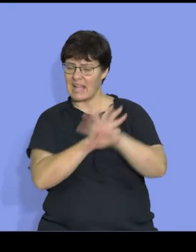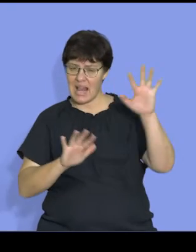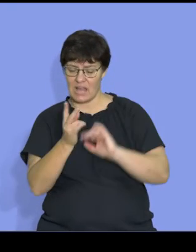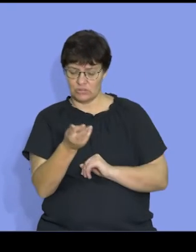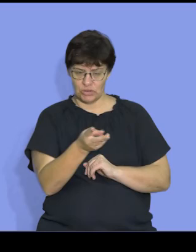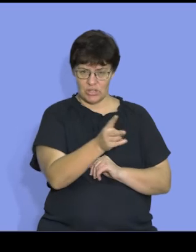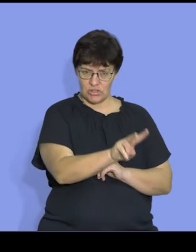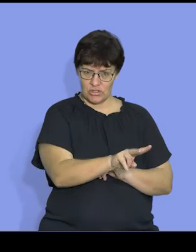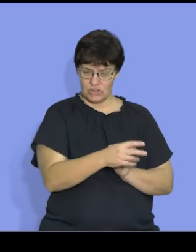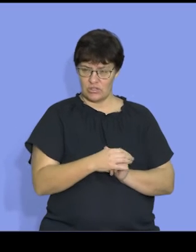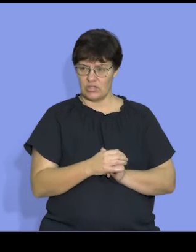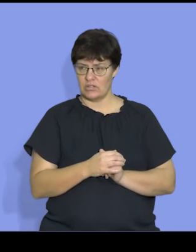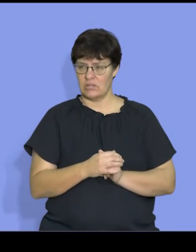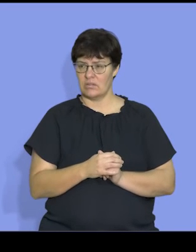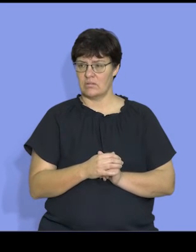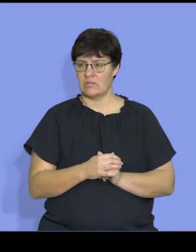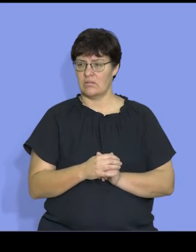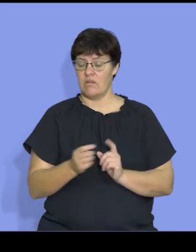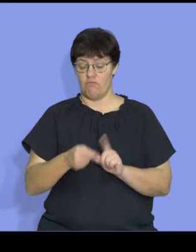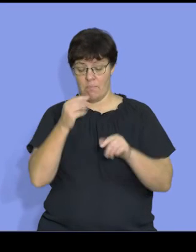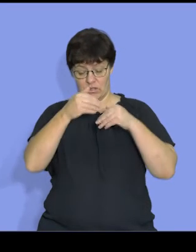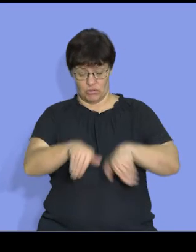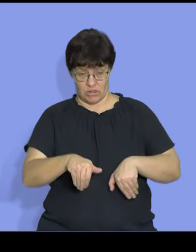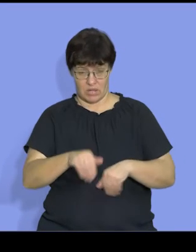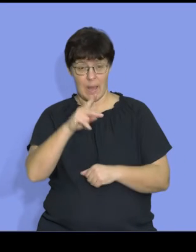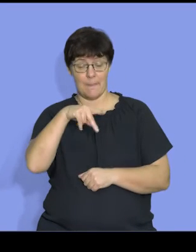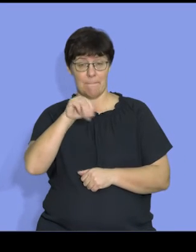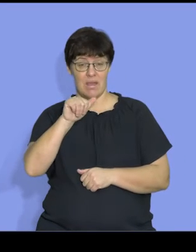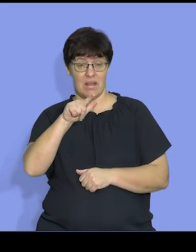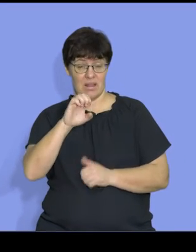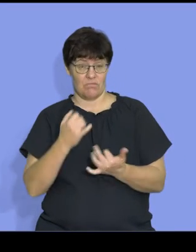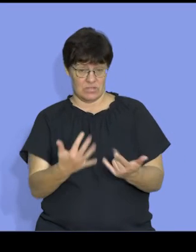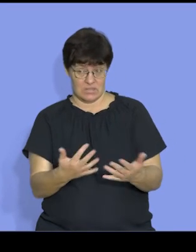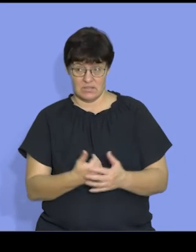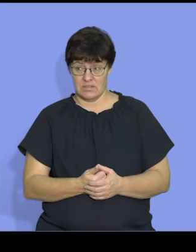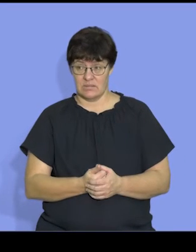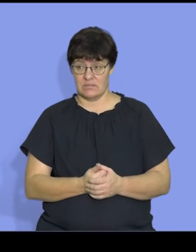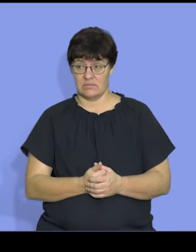change from, we're saying, from neutral, which was pale green, okay,